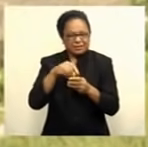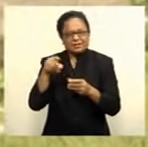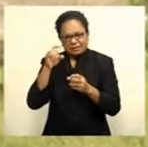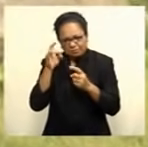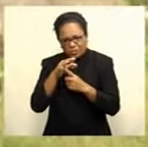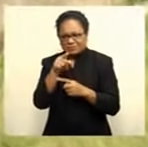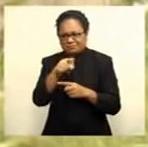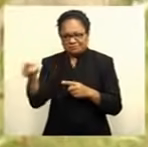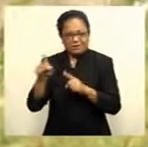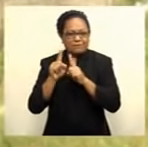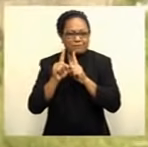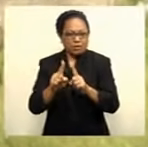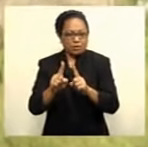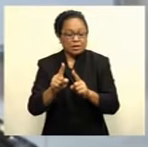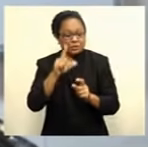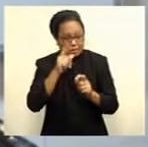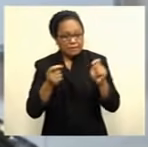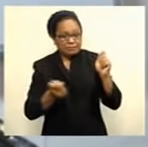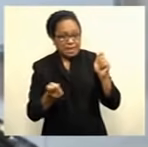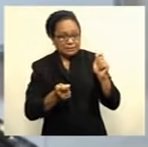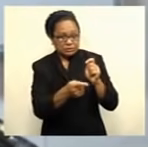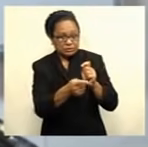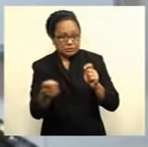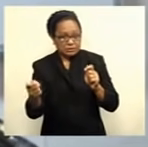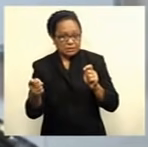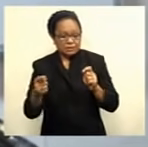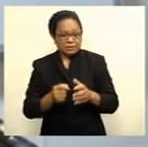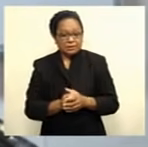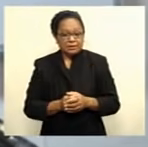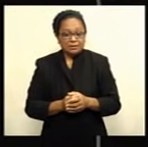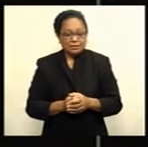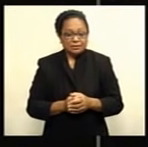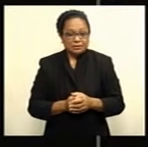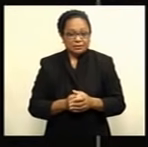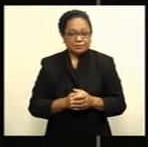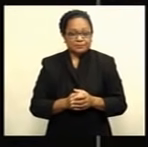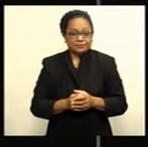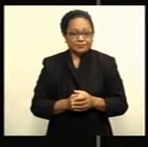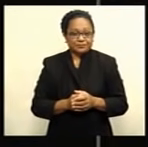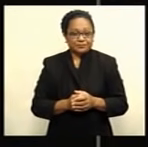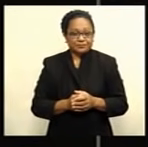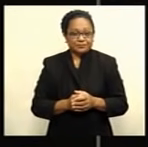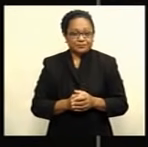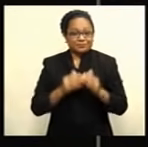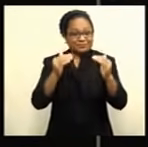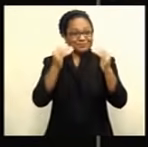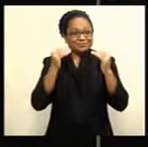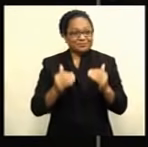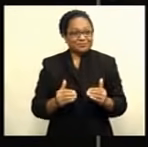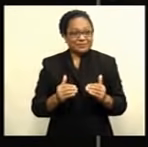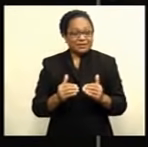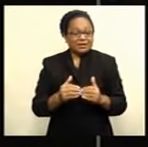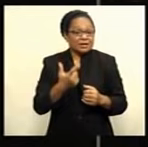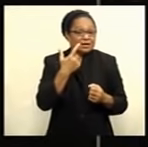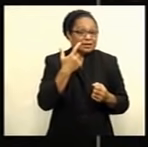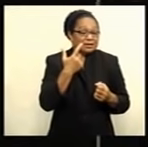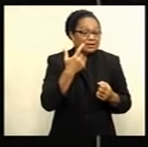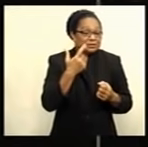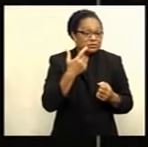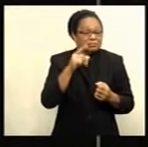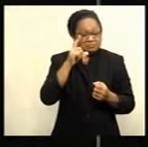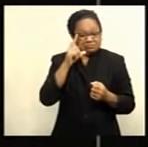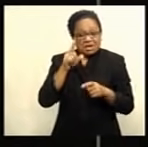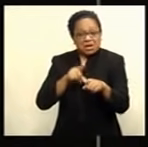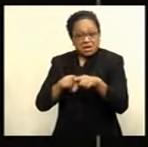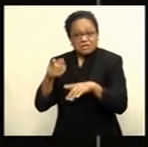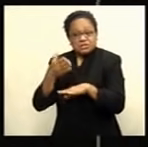We can penalize them through the requirements of the State Lands Act. Find or learn a new skill set if the one you